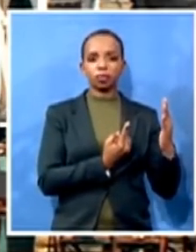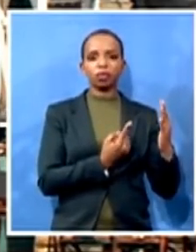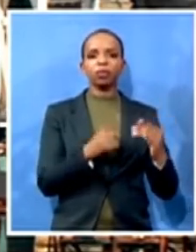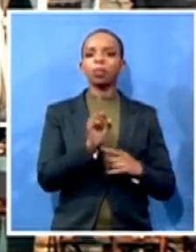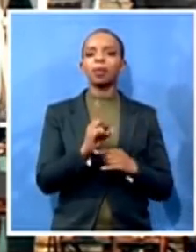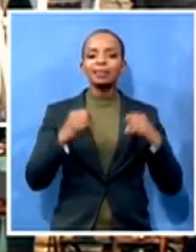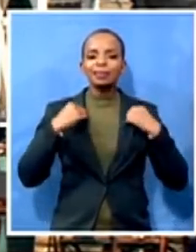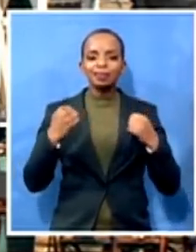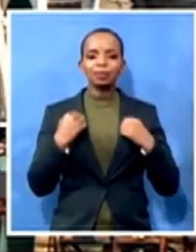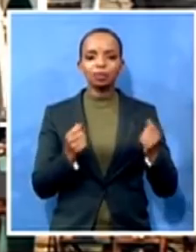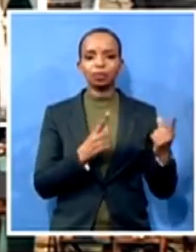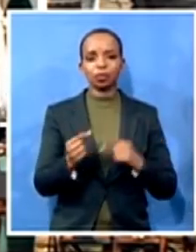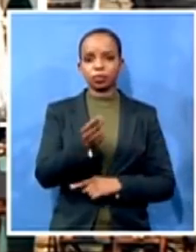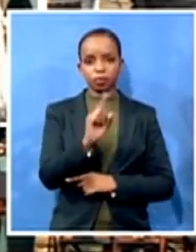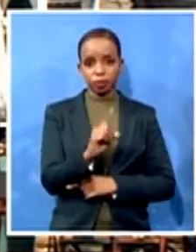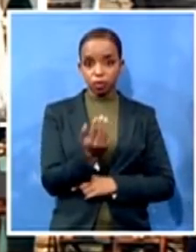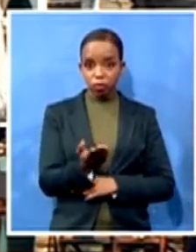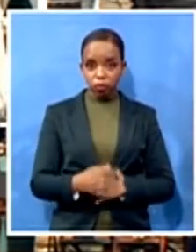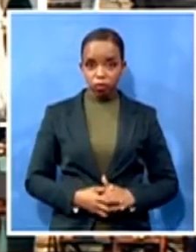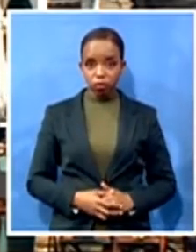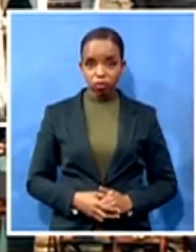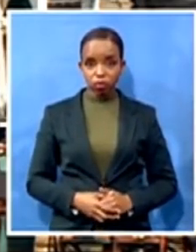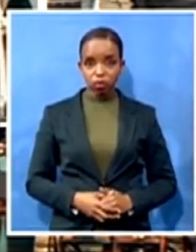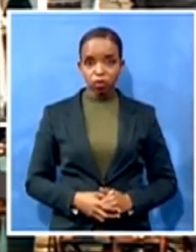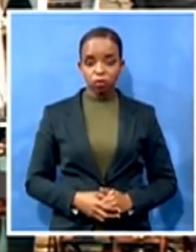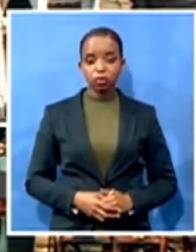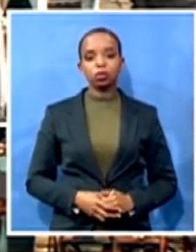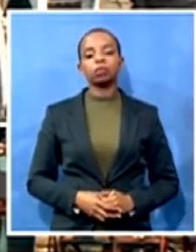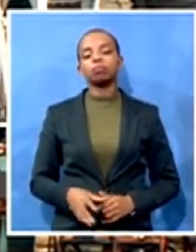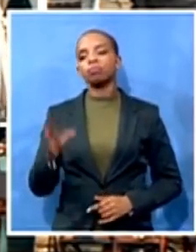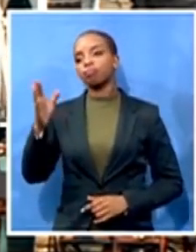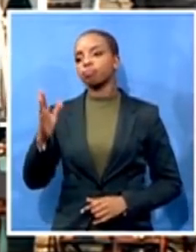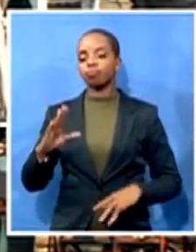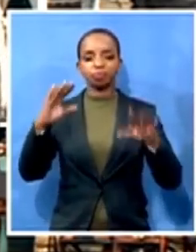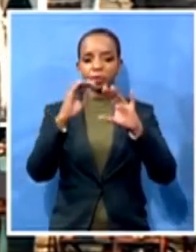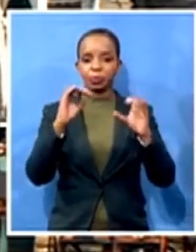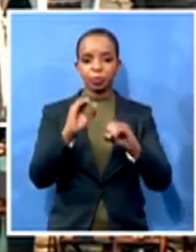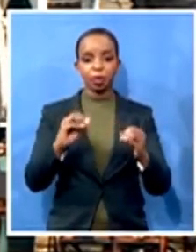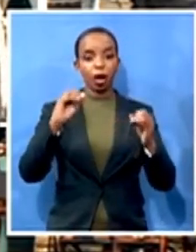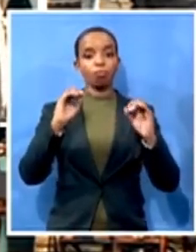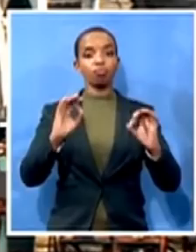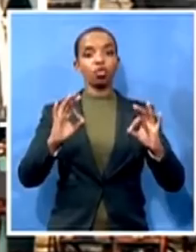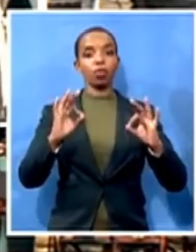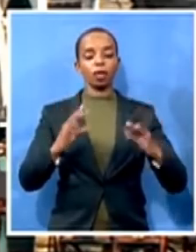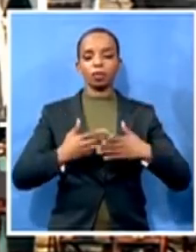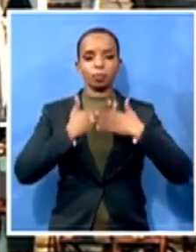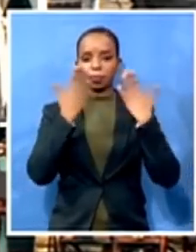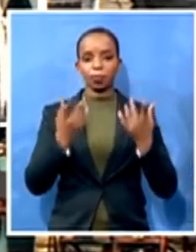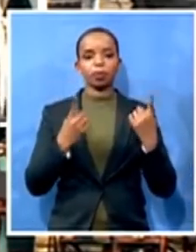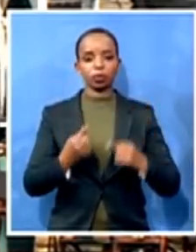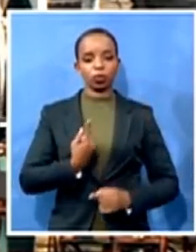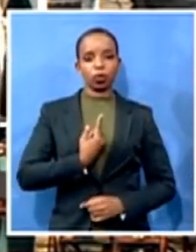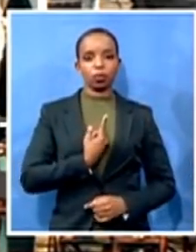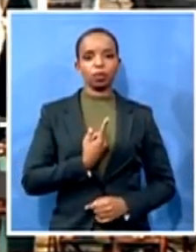Okay, listen. There's no anything in proper. We do ourselves walks inside, as you obviously cannot go outside and all